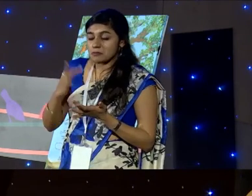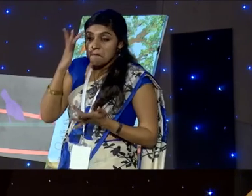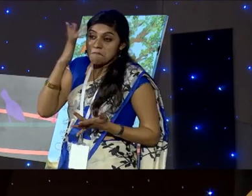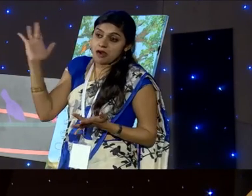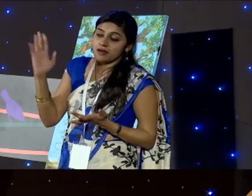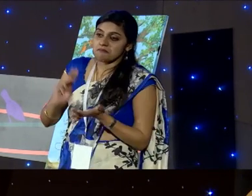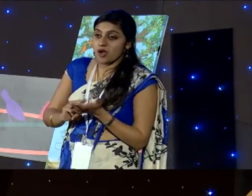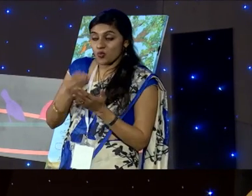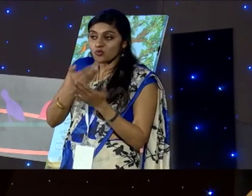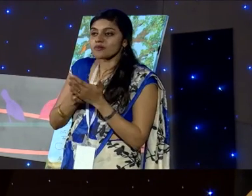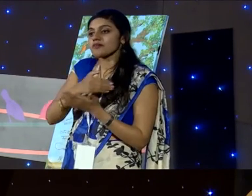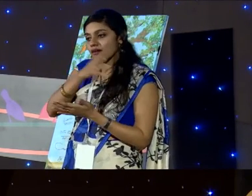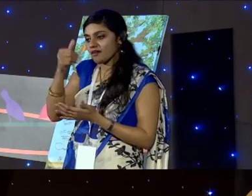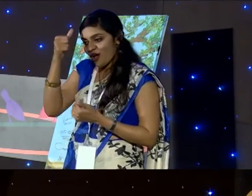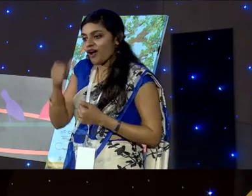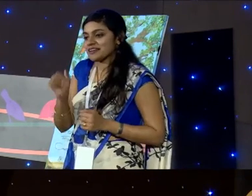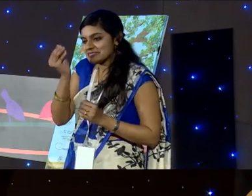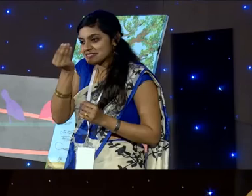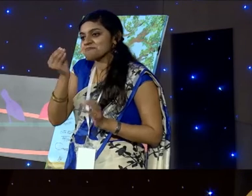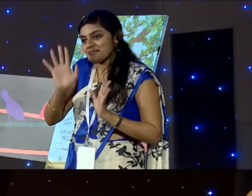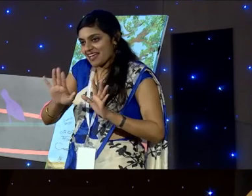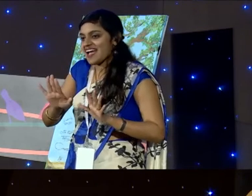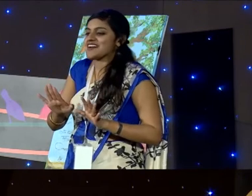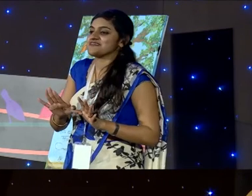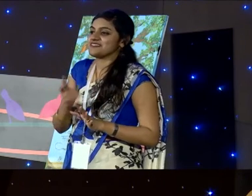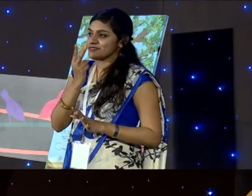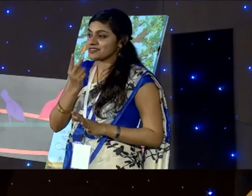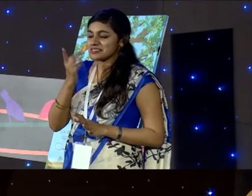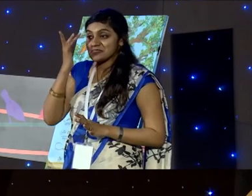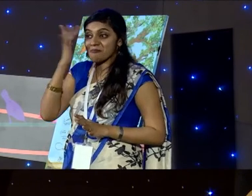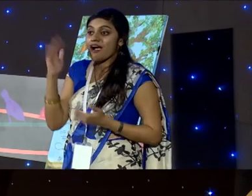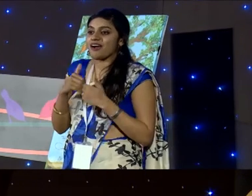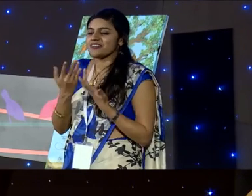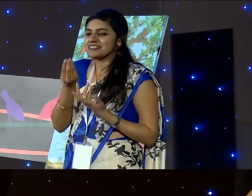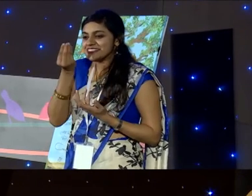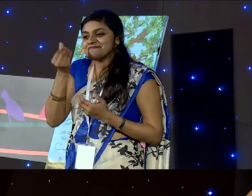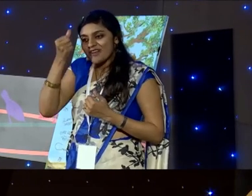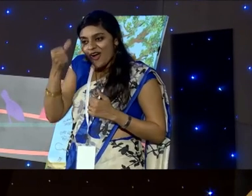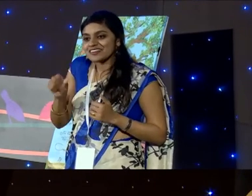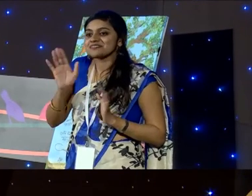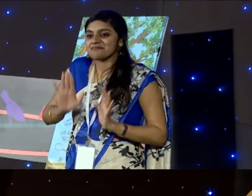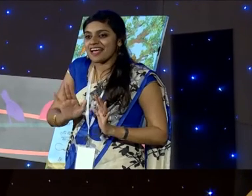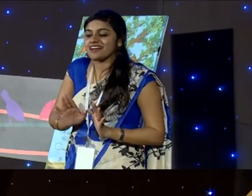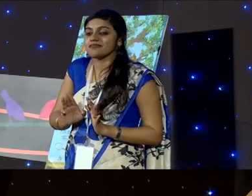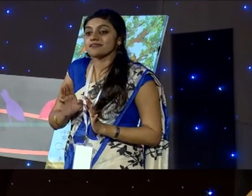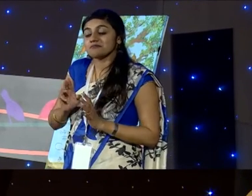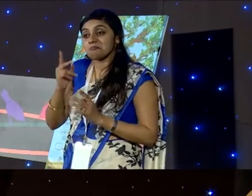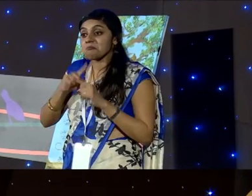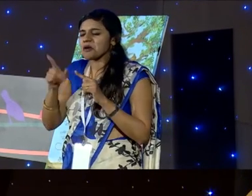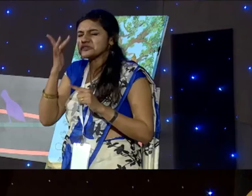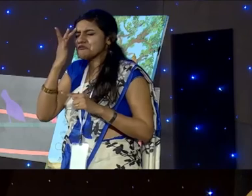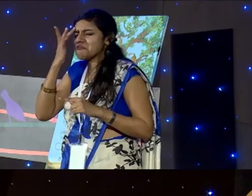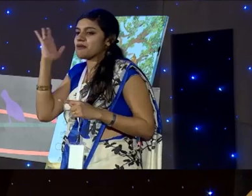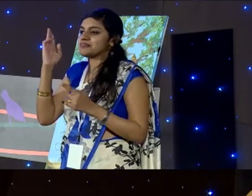to students in the humanities. So there is a connection between autism, mathematical talent,